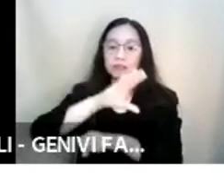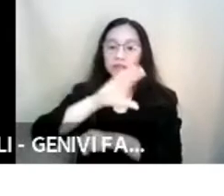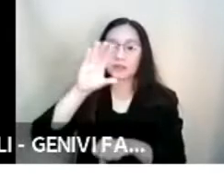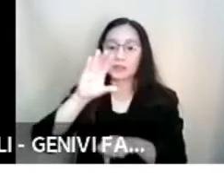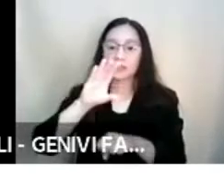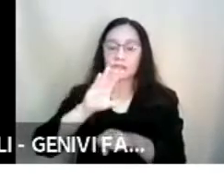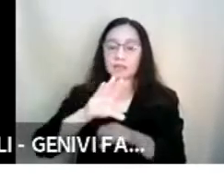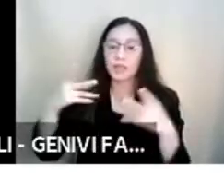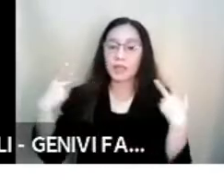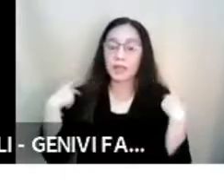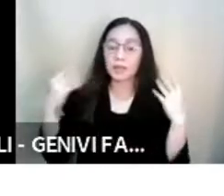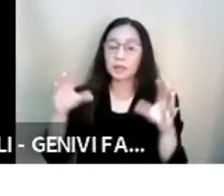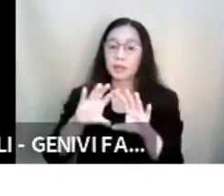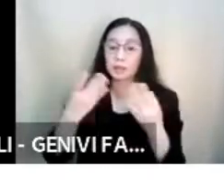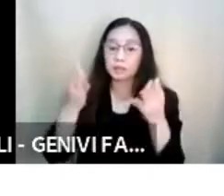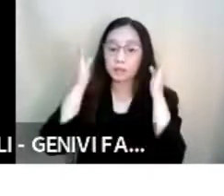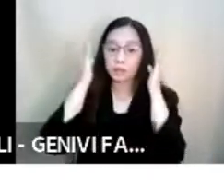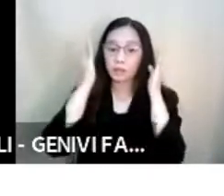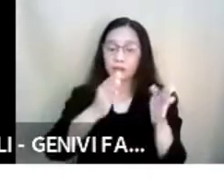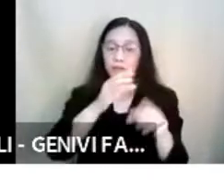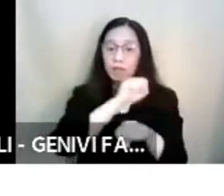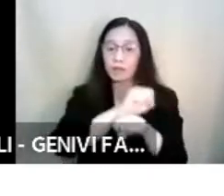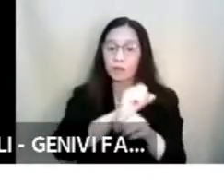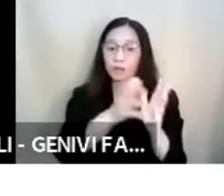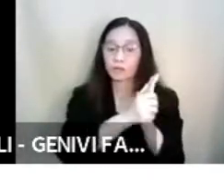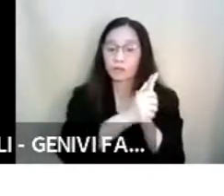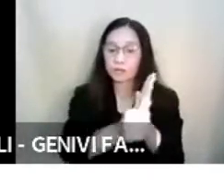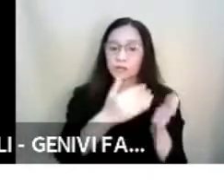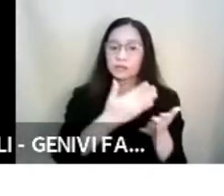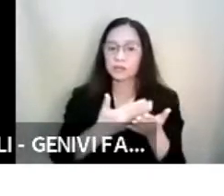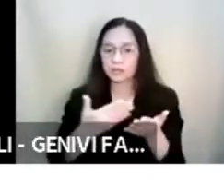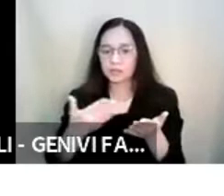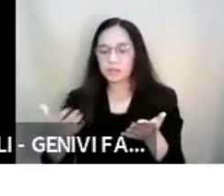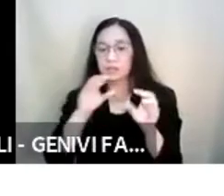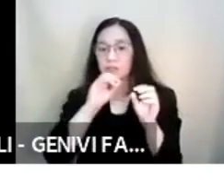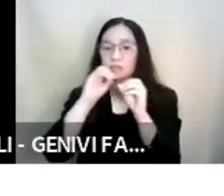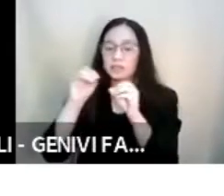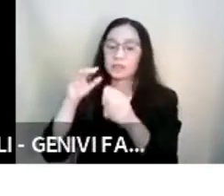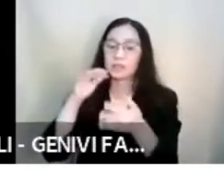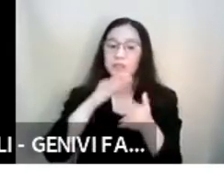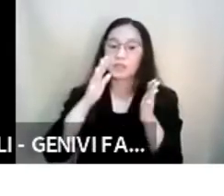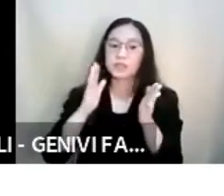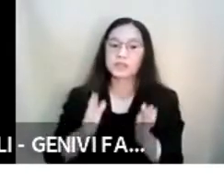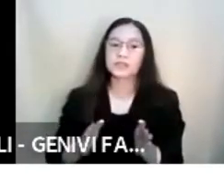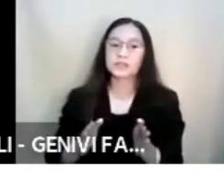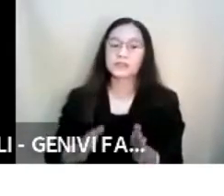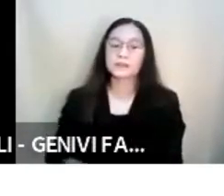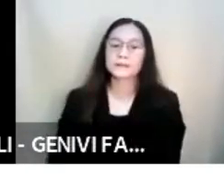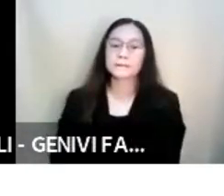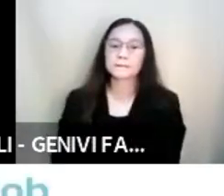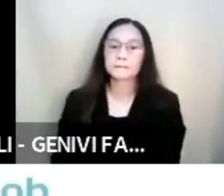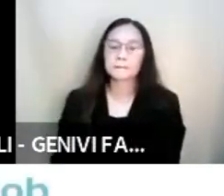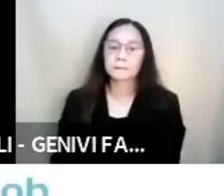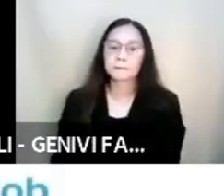class that focused on work skills, no? And these are the things that we teach the students or that we tackle with the